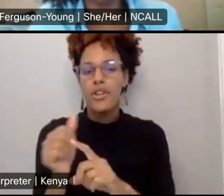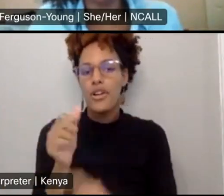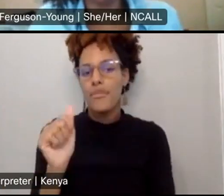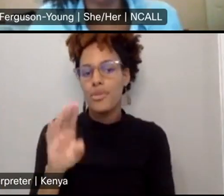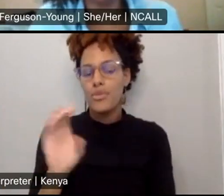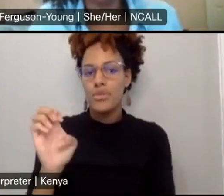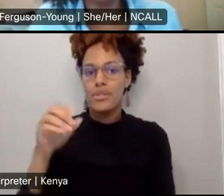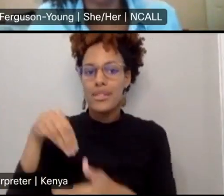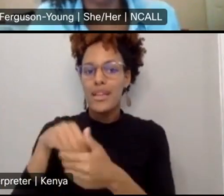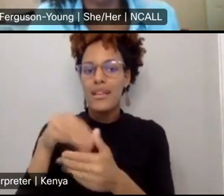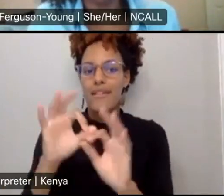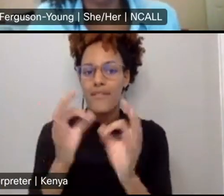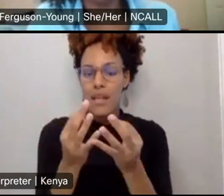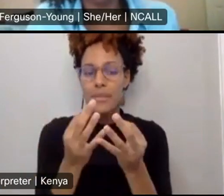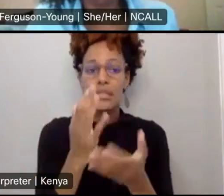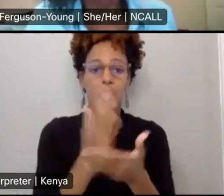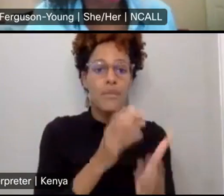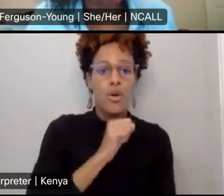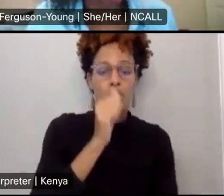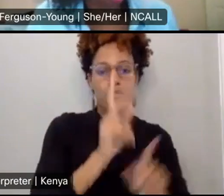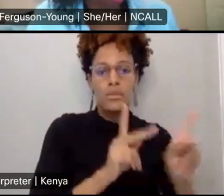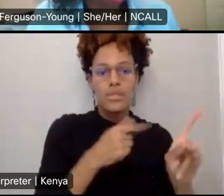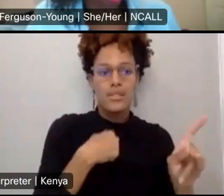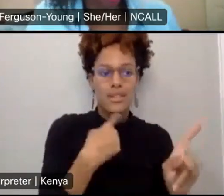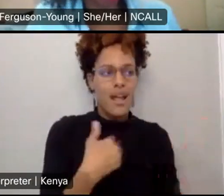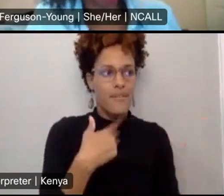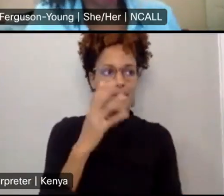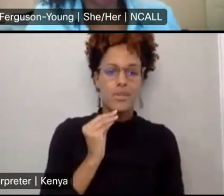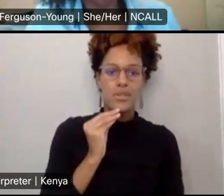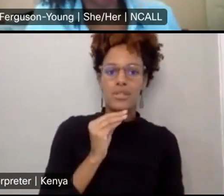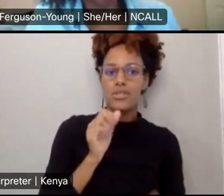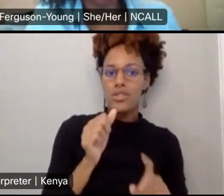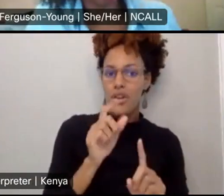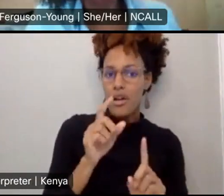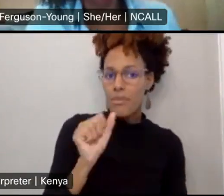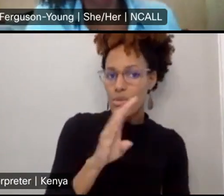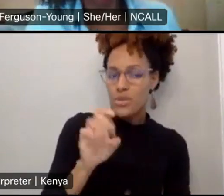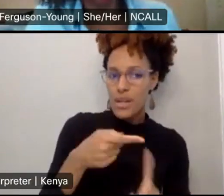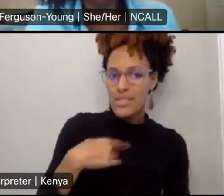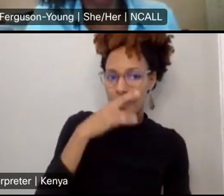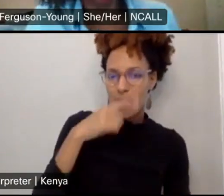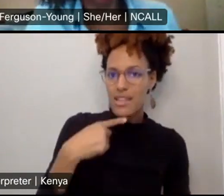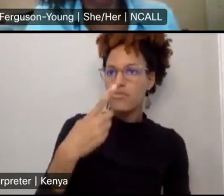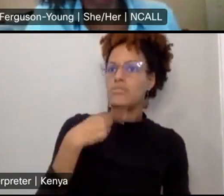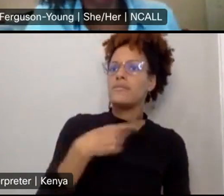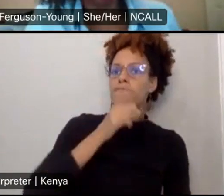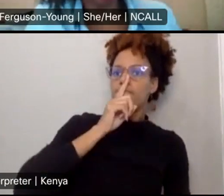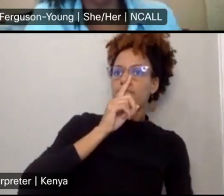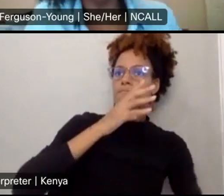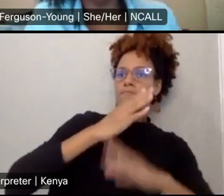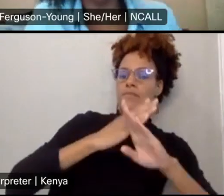how when they experienced abuse as children, not only were they silenced, but also received further